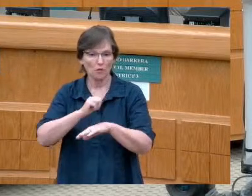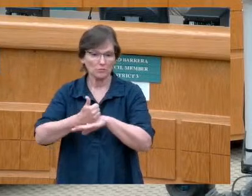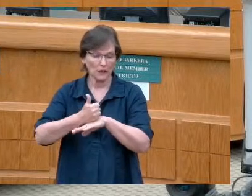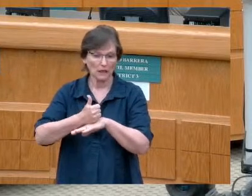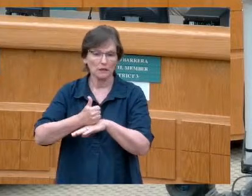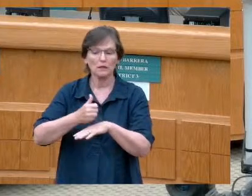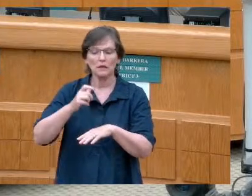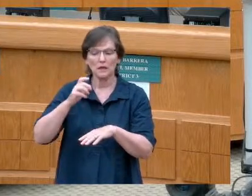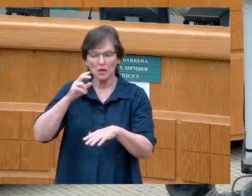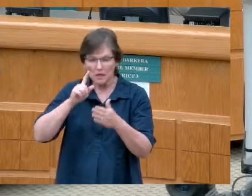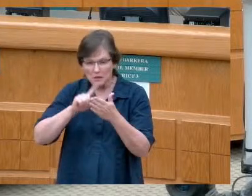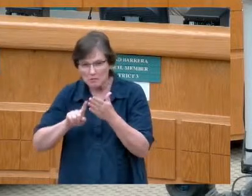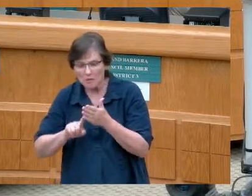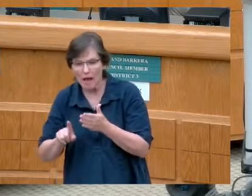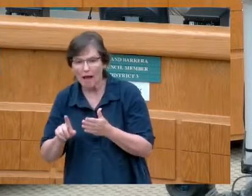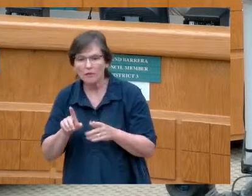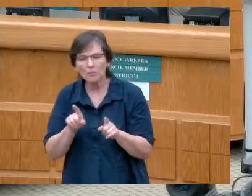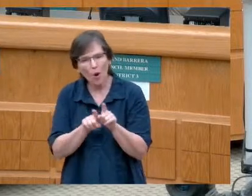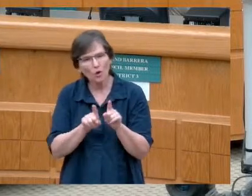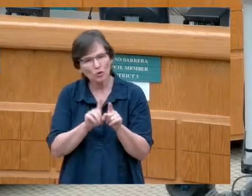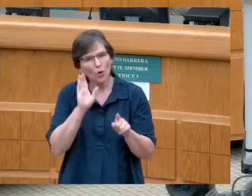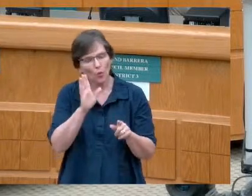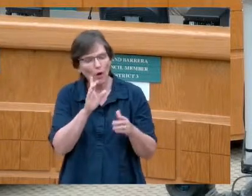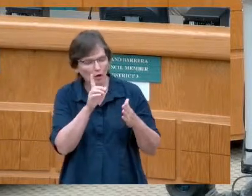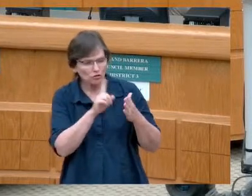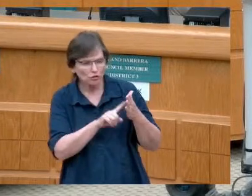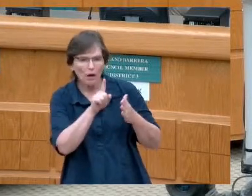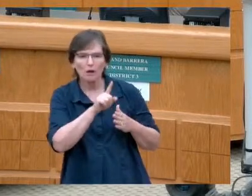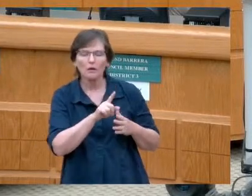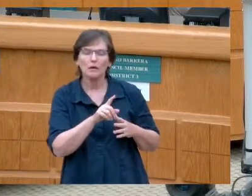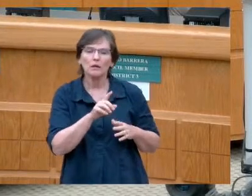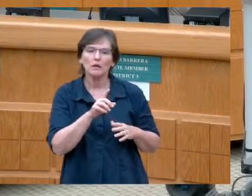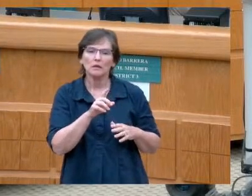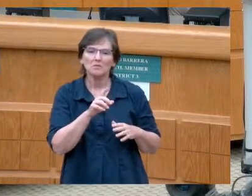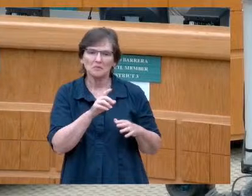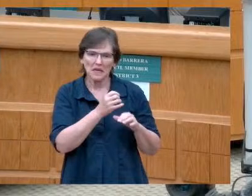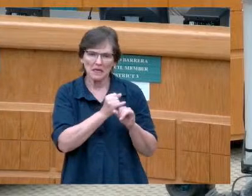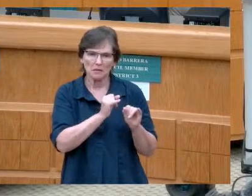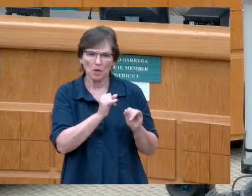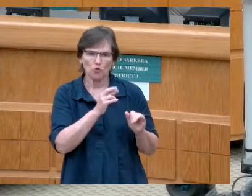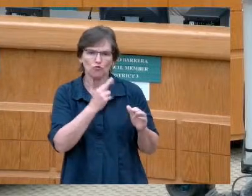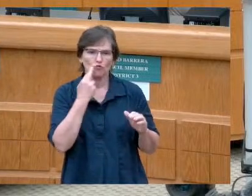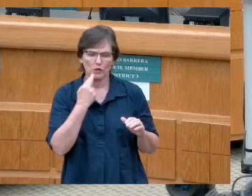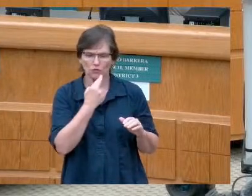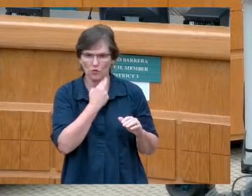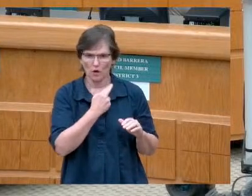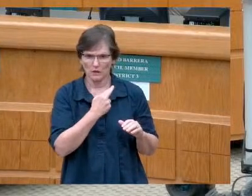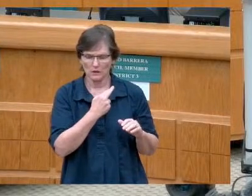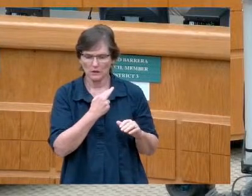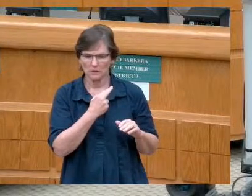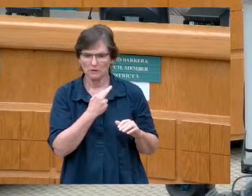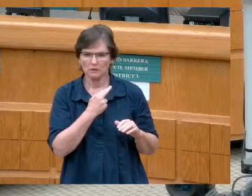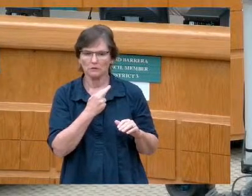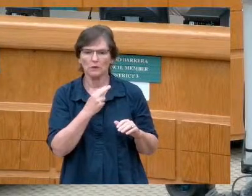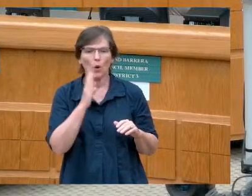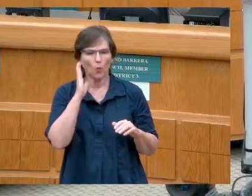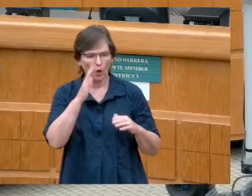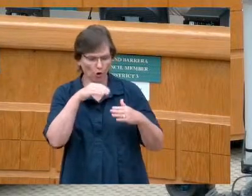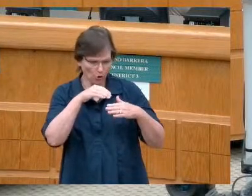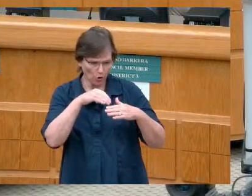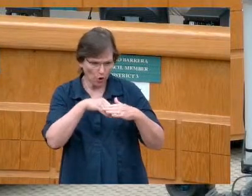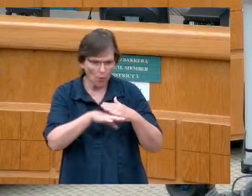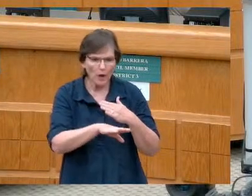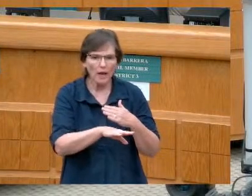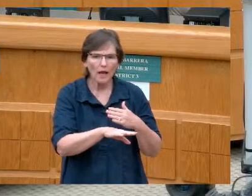And they're going to put into their operational plan for all police officers to go into restaurants that are